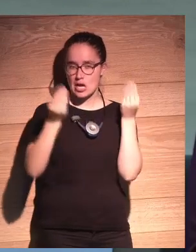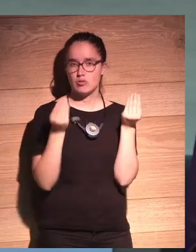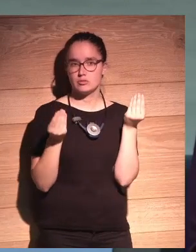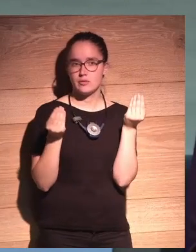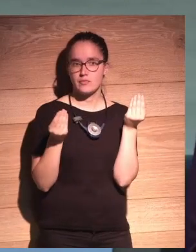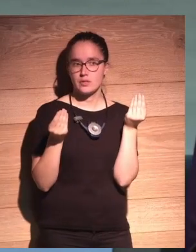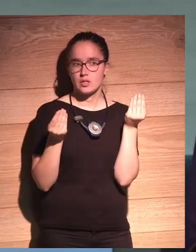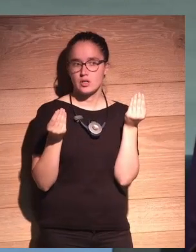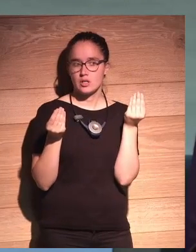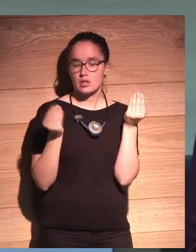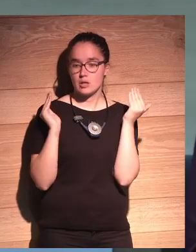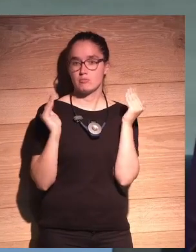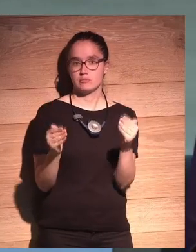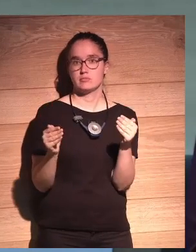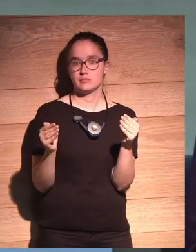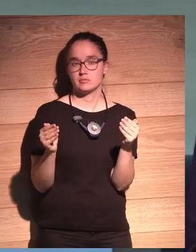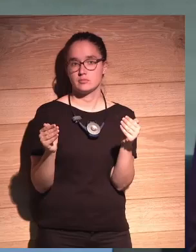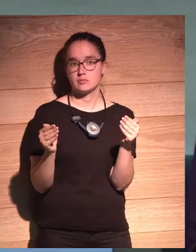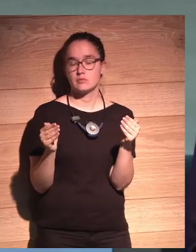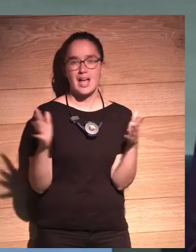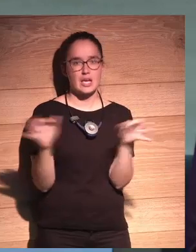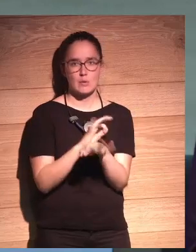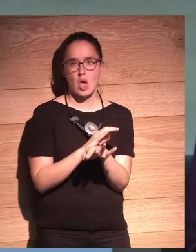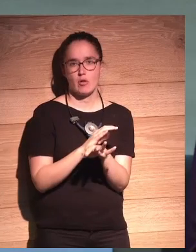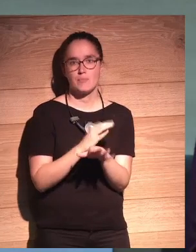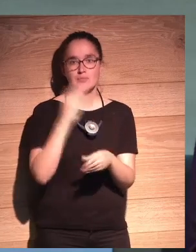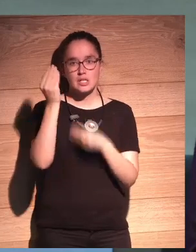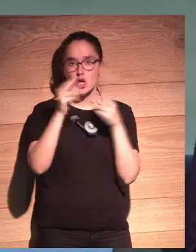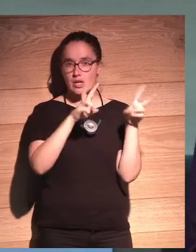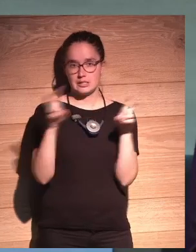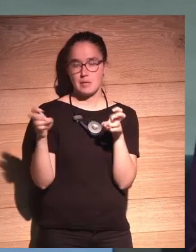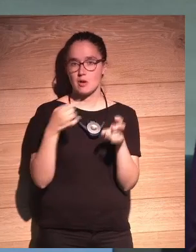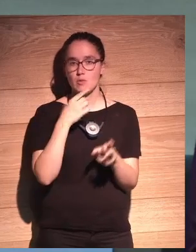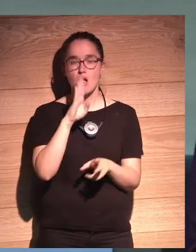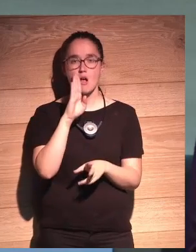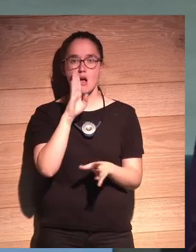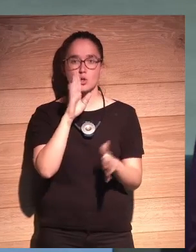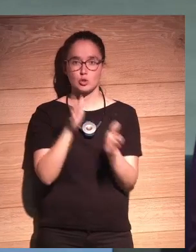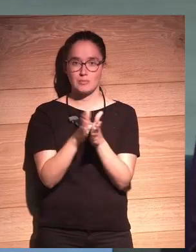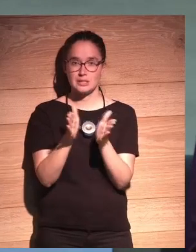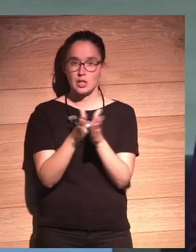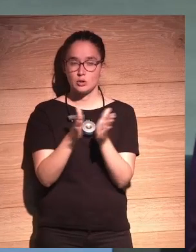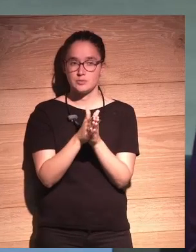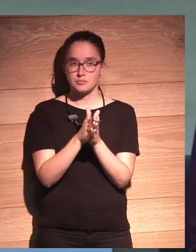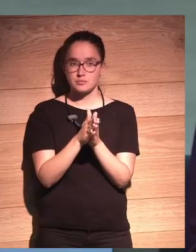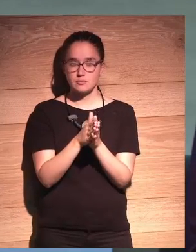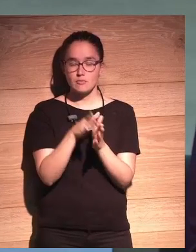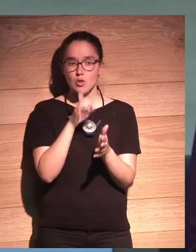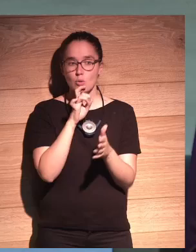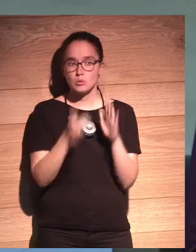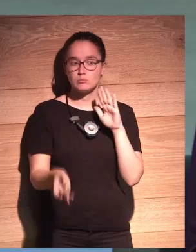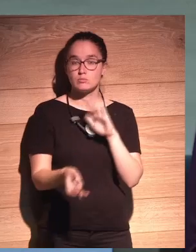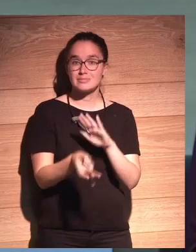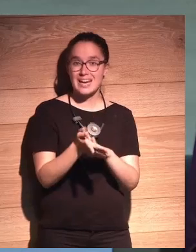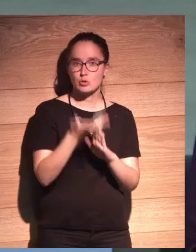on technology, but I think this focus is not right. I think,